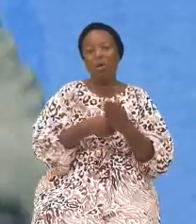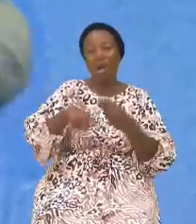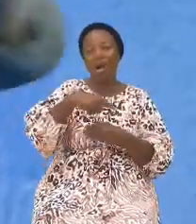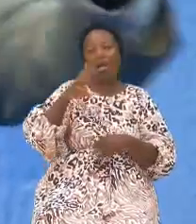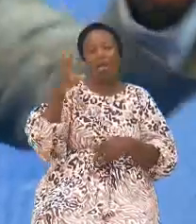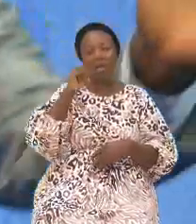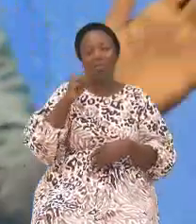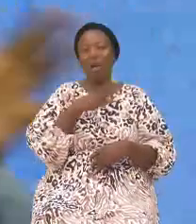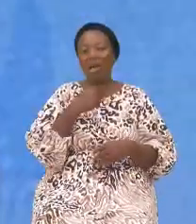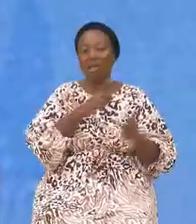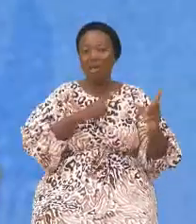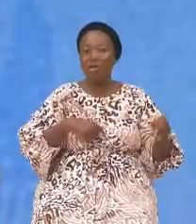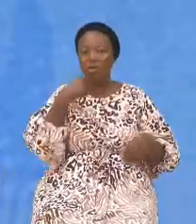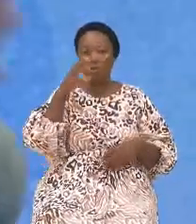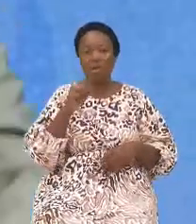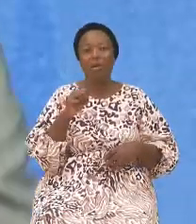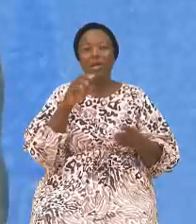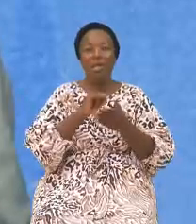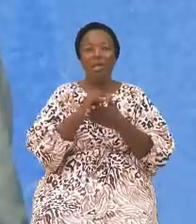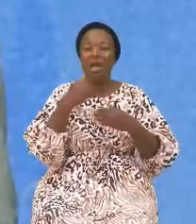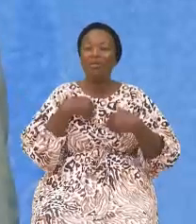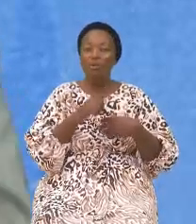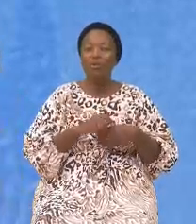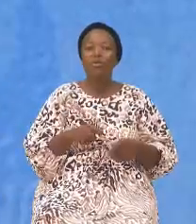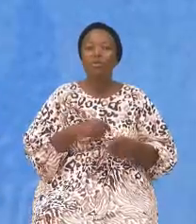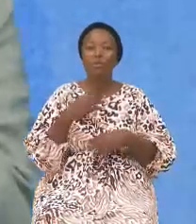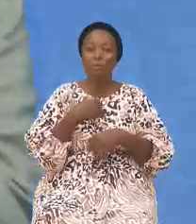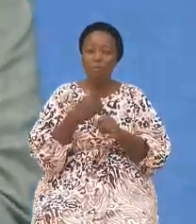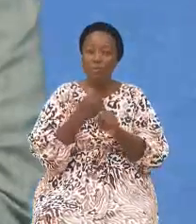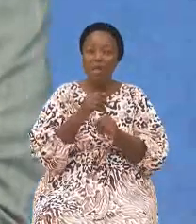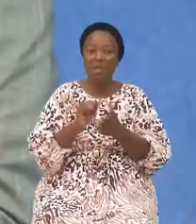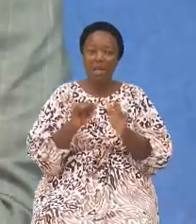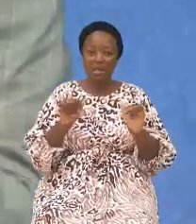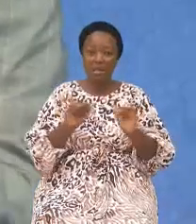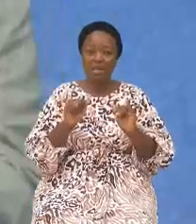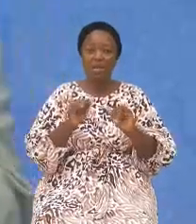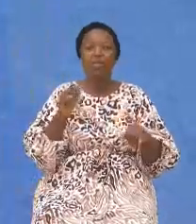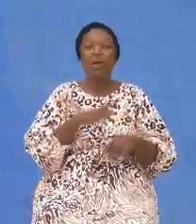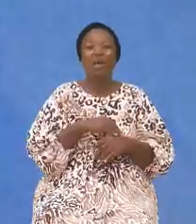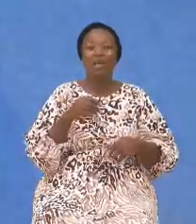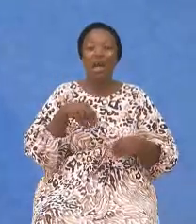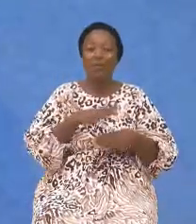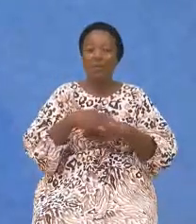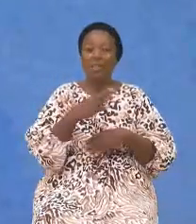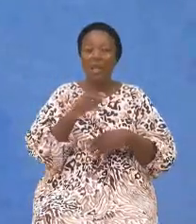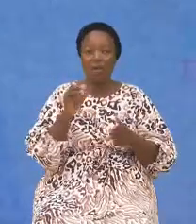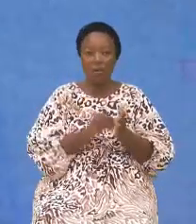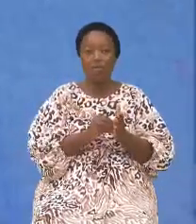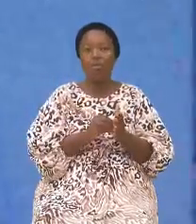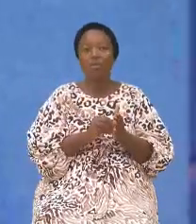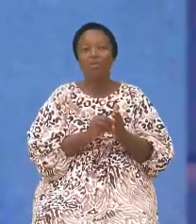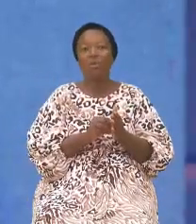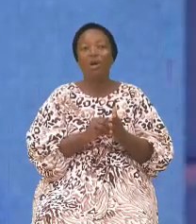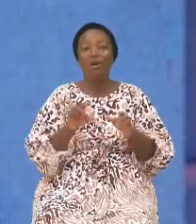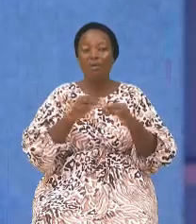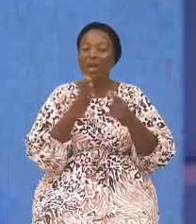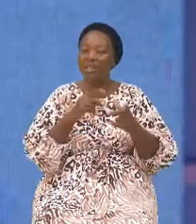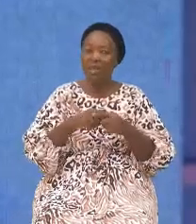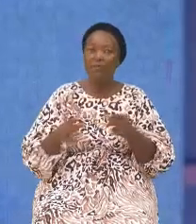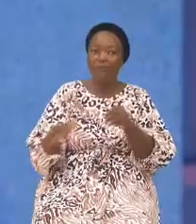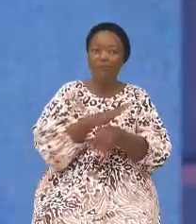outside, and external, all around them. And the Lord told them they should reproduce after their